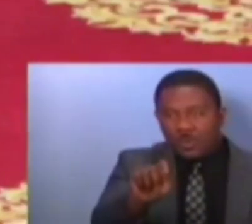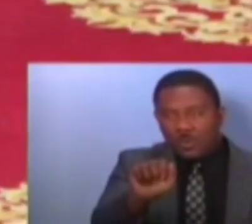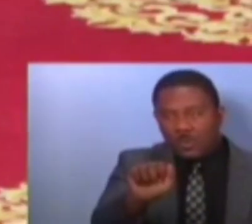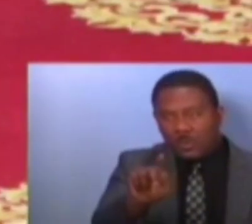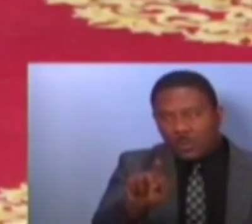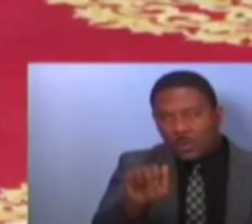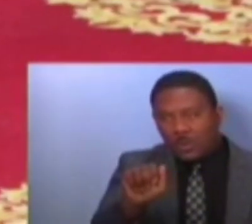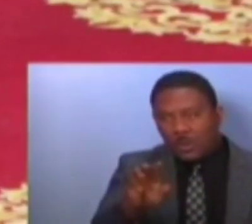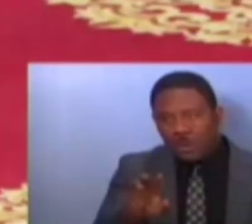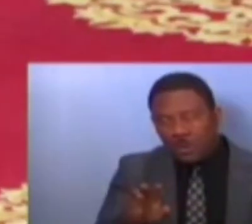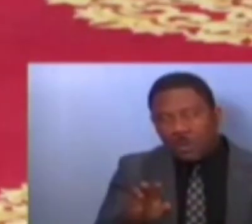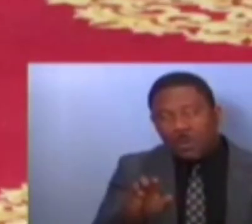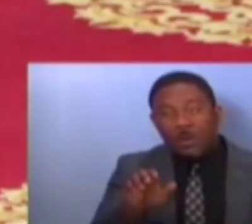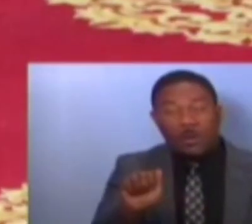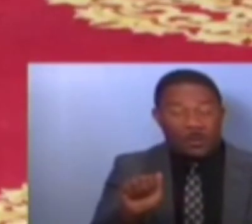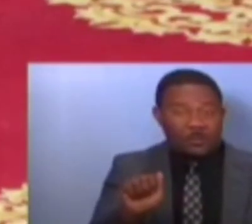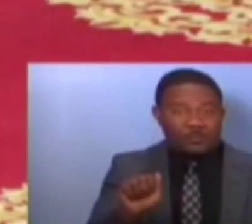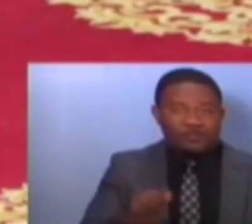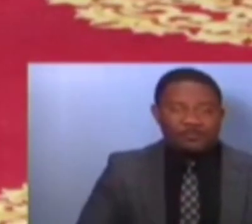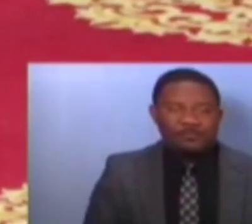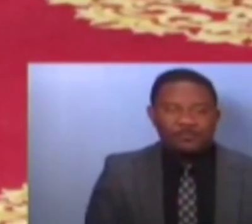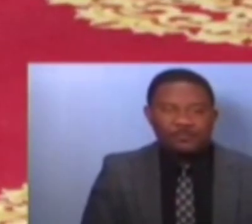Please.